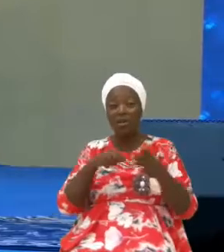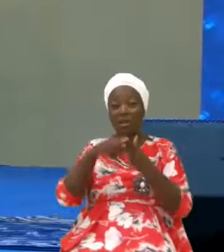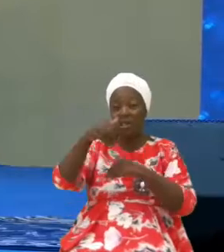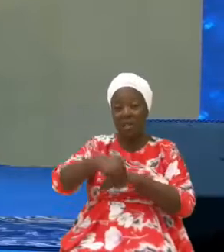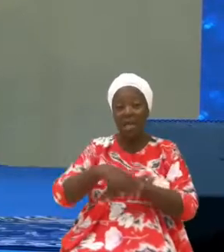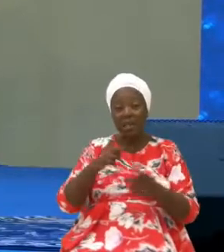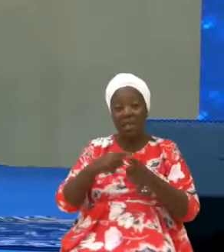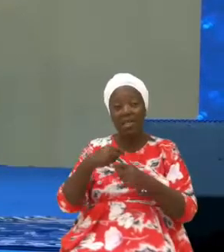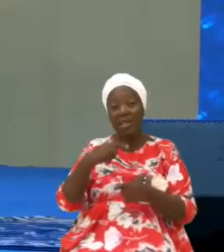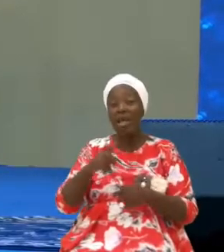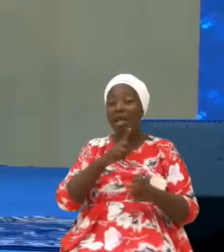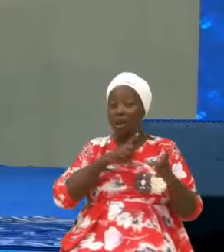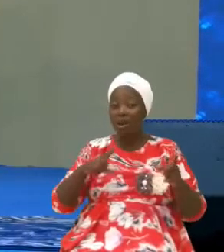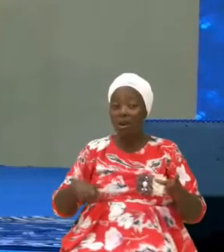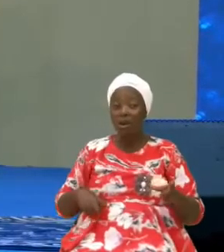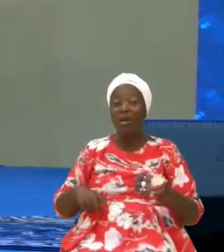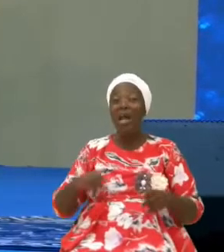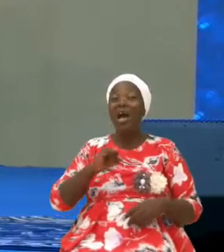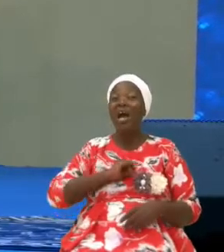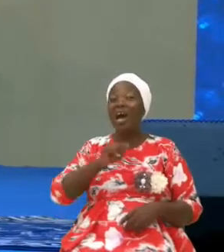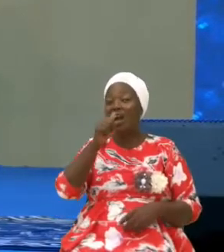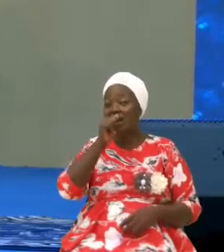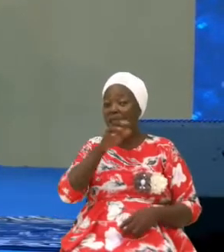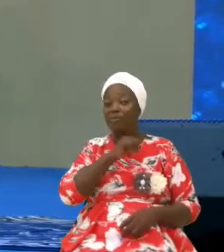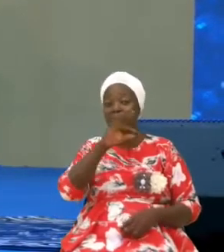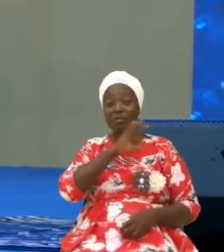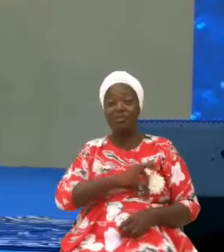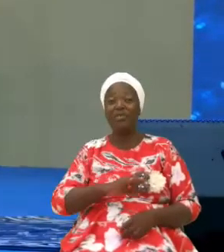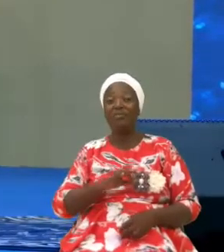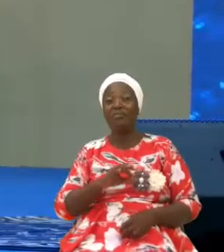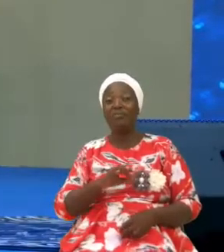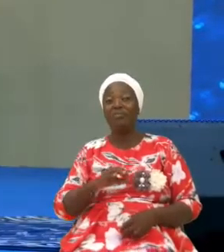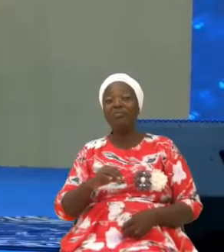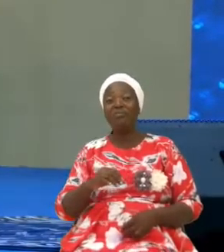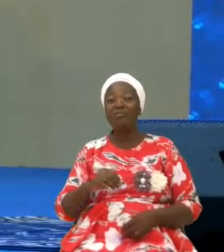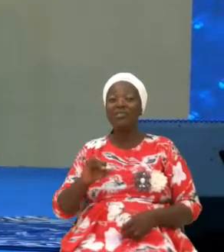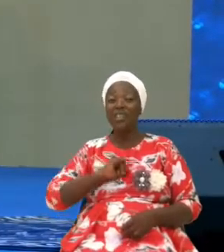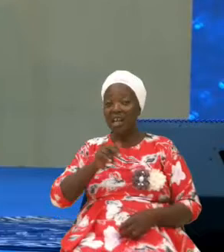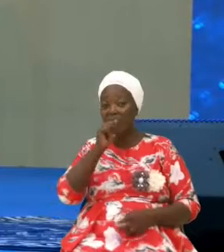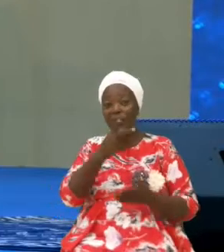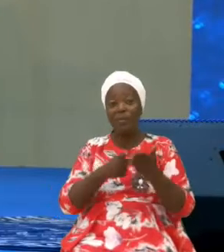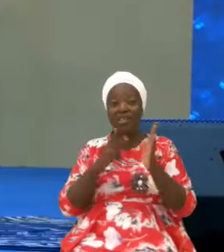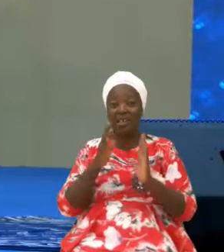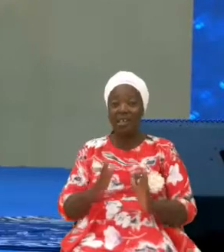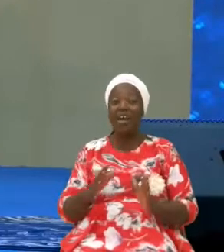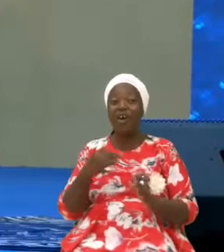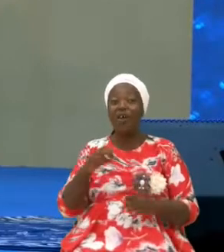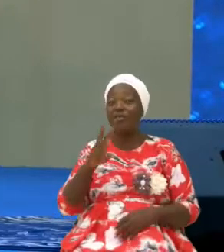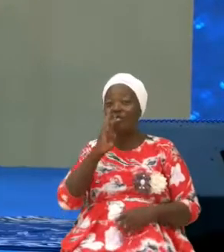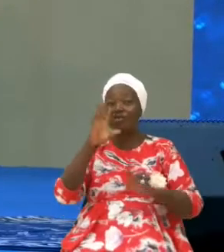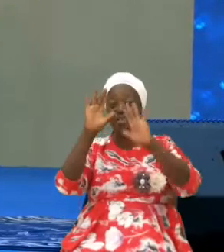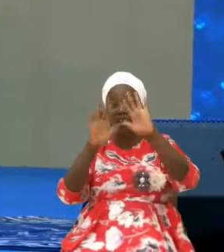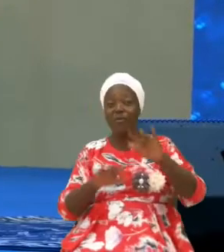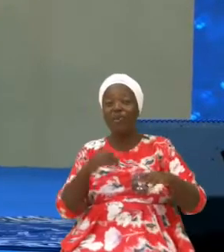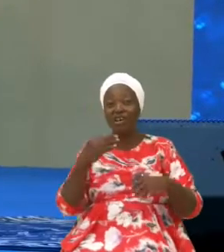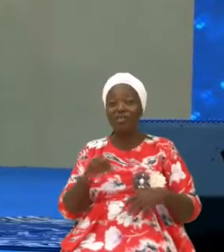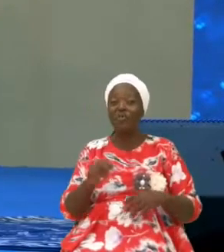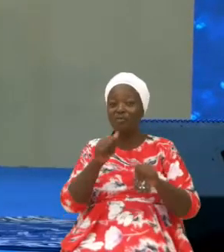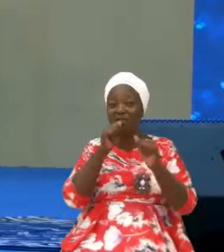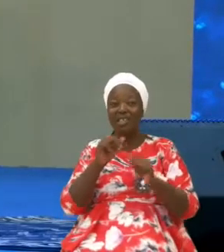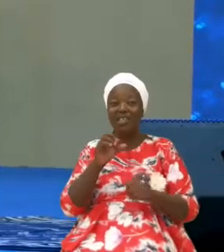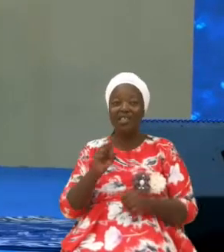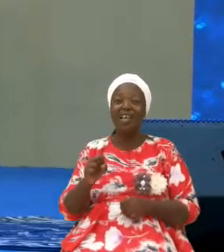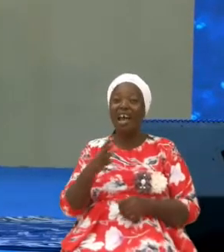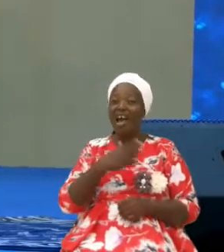Whosoever will come to the Lord tonight and say, Lord, I am a beneficiary, I am a